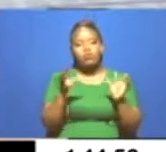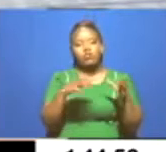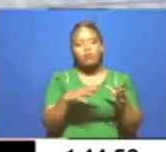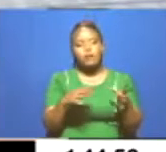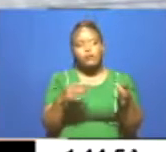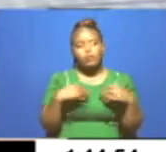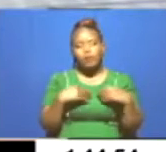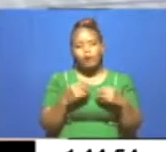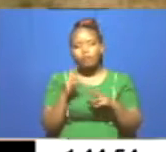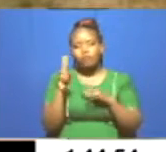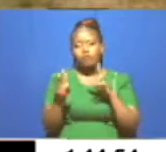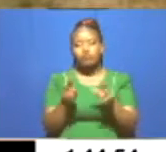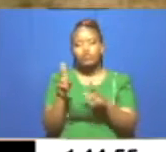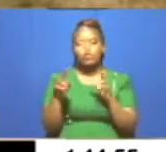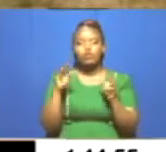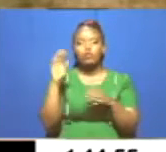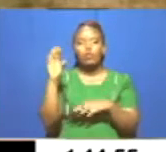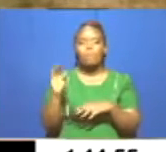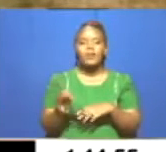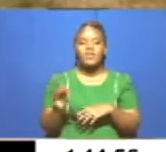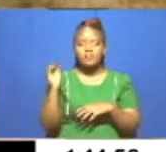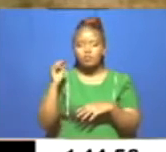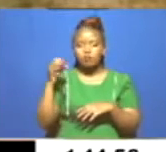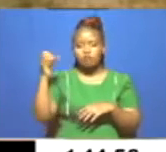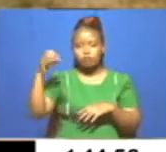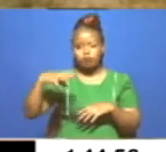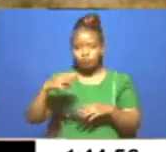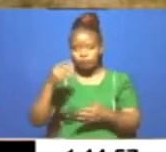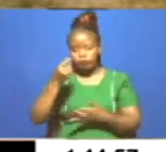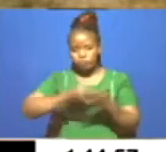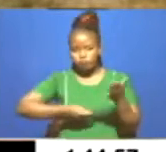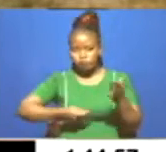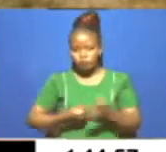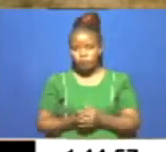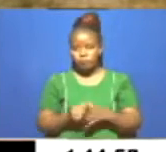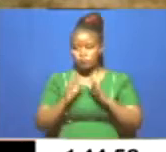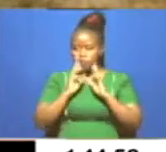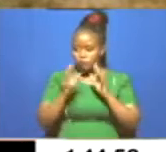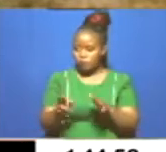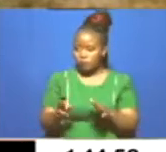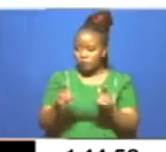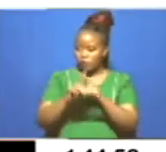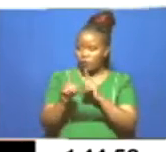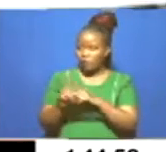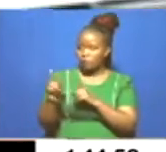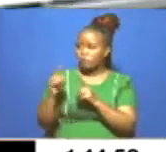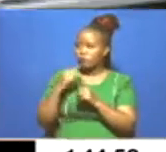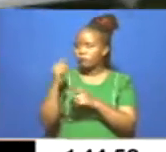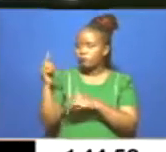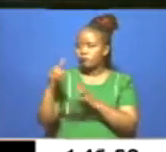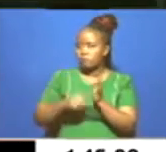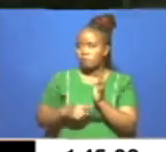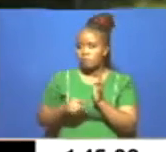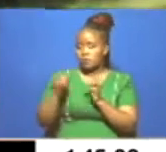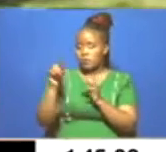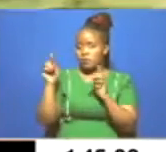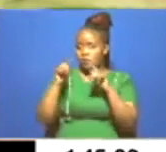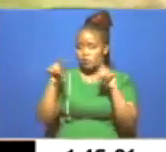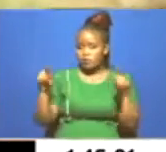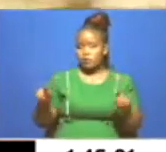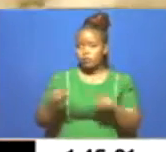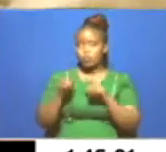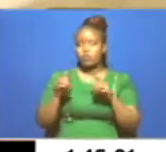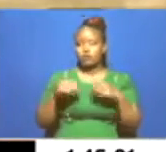22% of its electricity cost. The report further noted that the solar PV system will substitute around